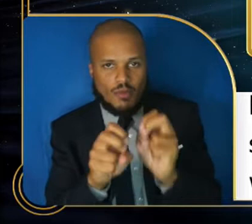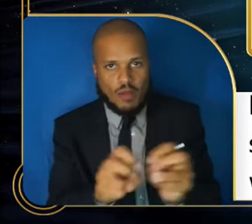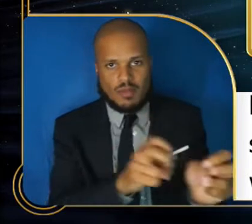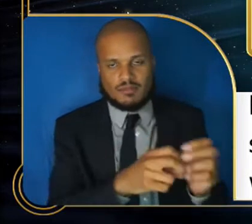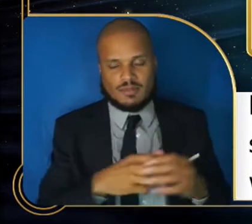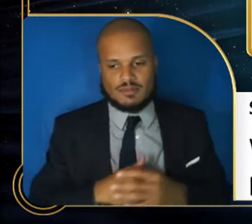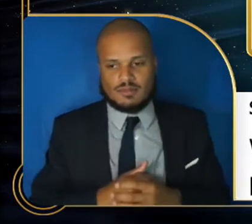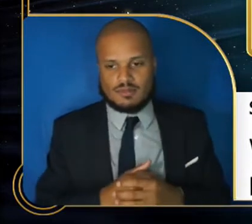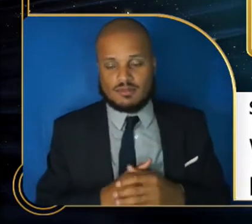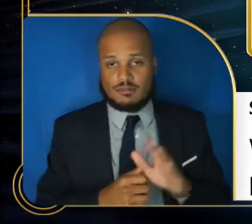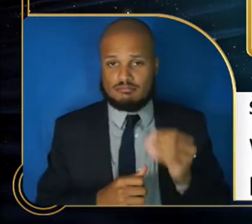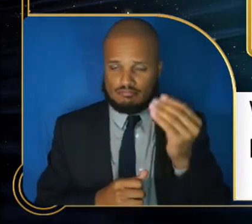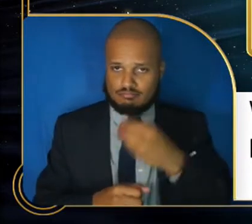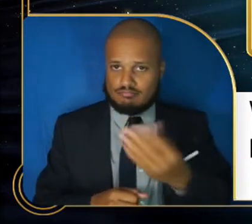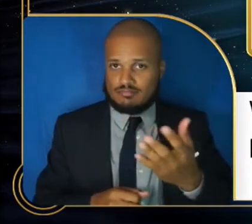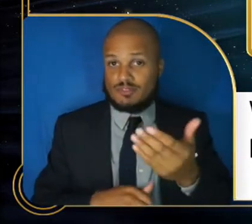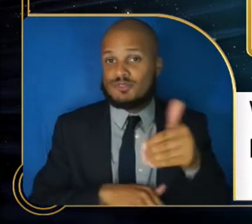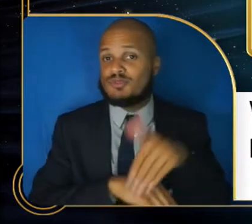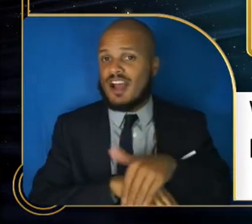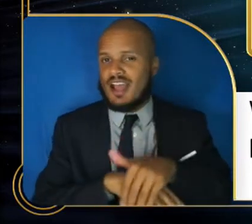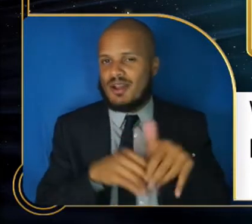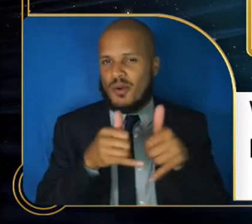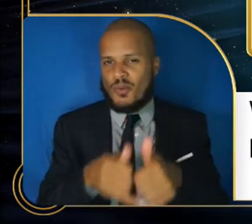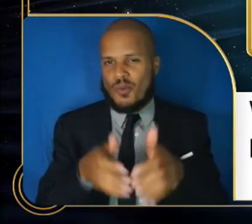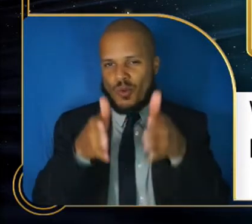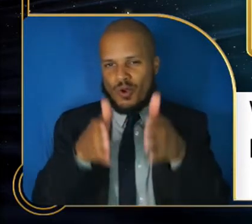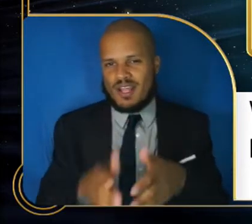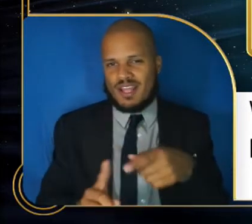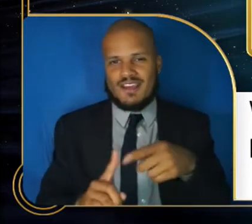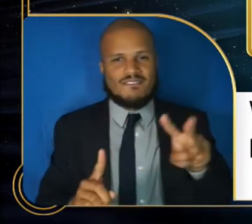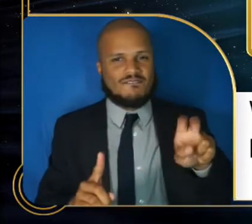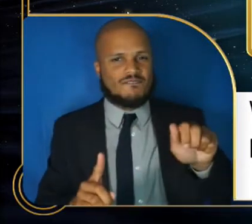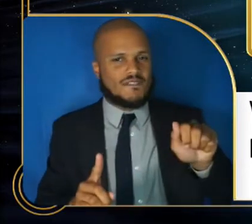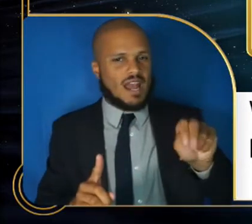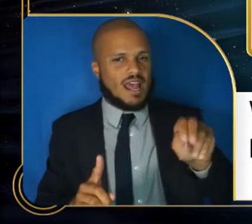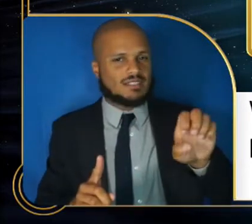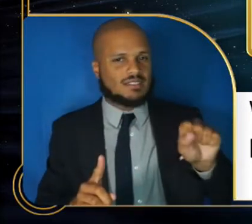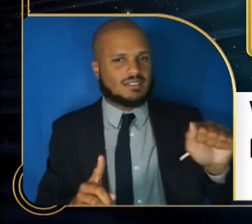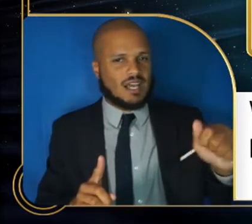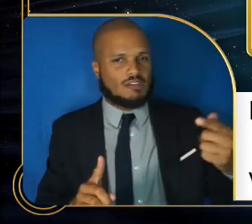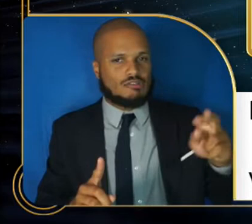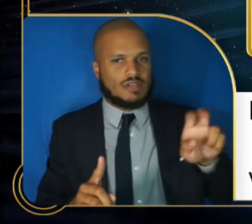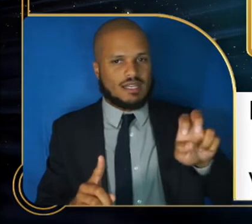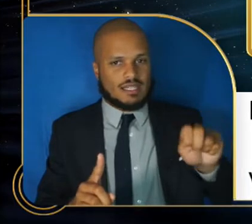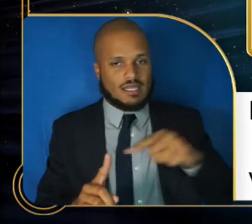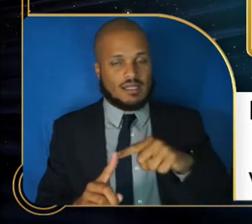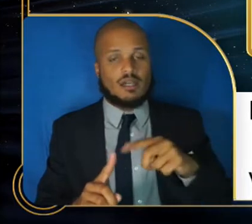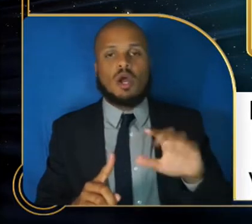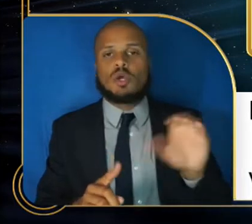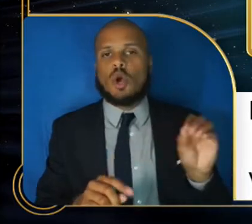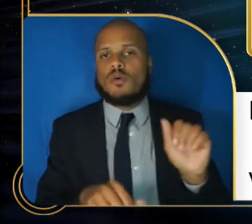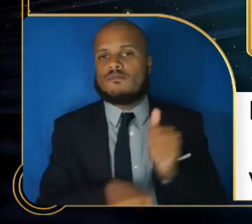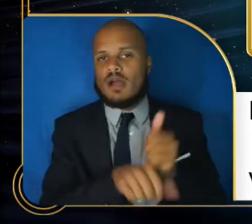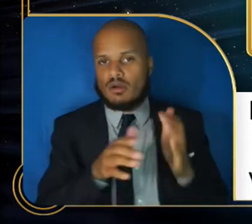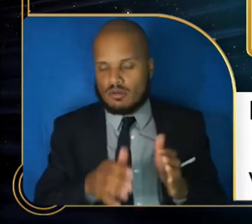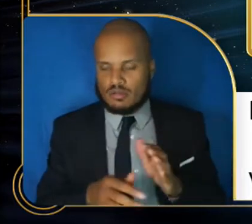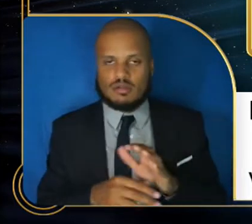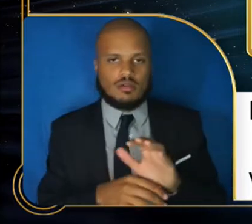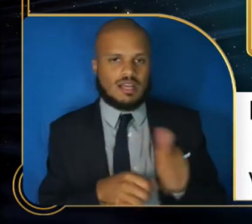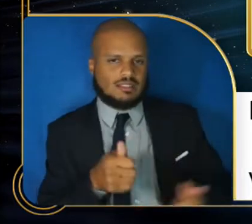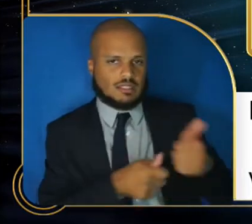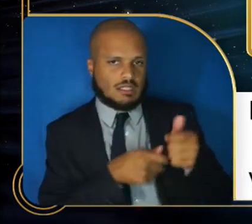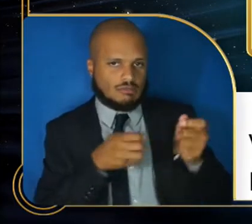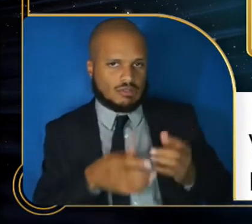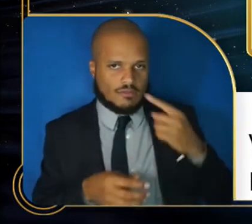Let me tell you about tonight's awardee, Vanessa Green. Vanessa is the co-founder and executive director of